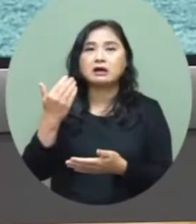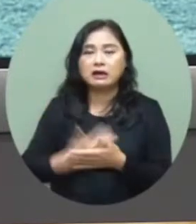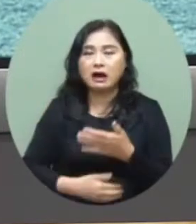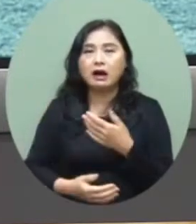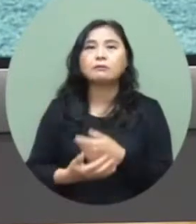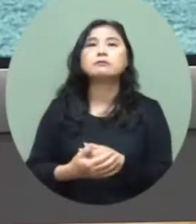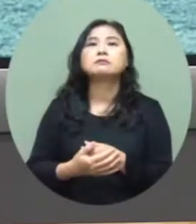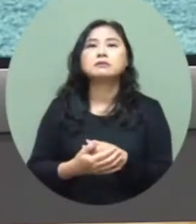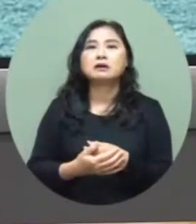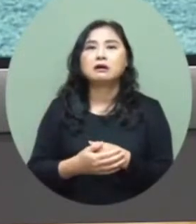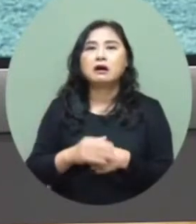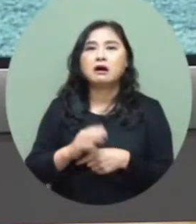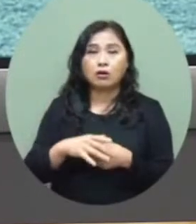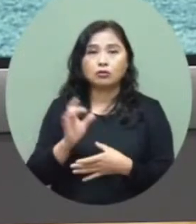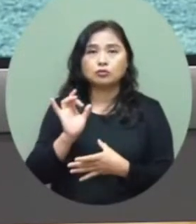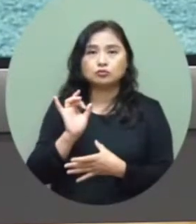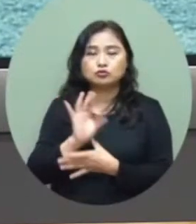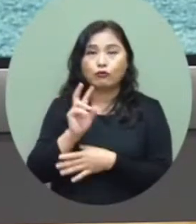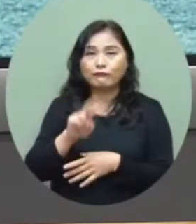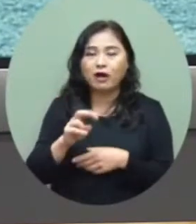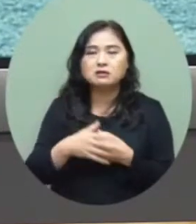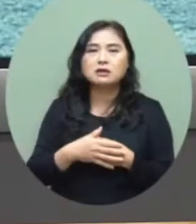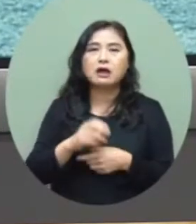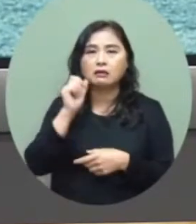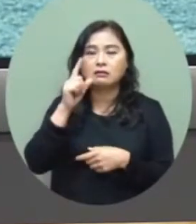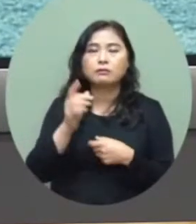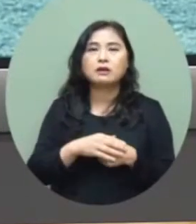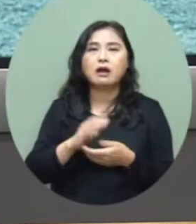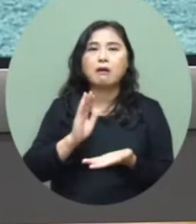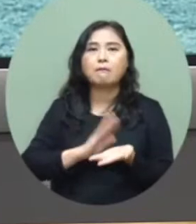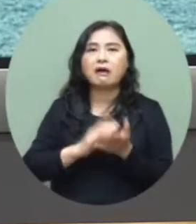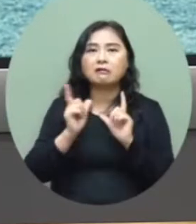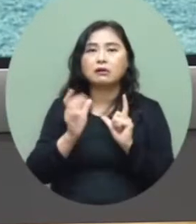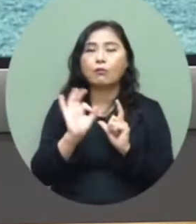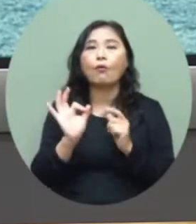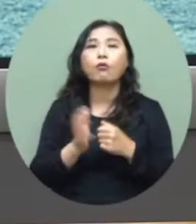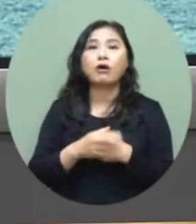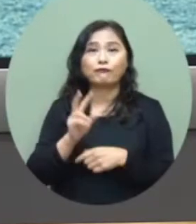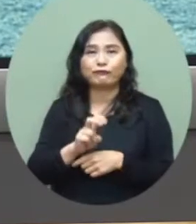effective oral medication that can effectively treat COVID.